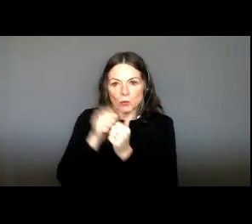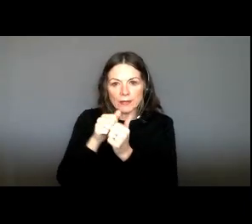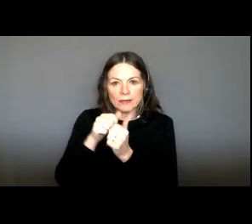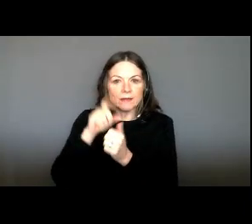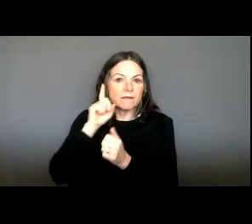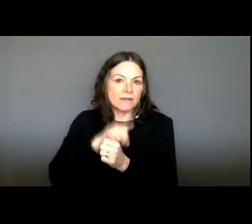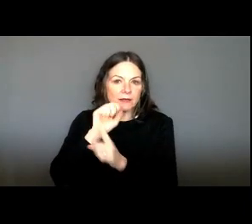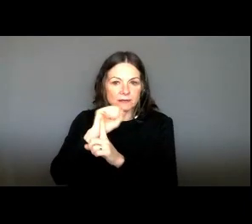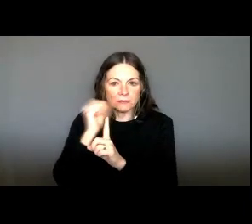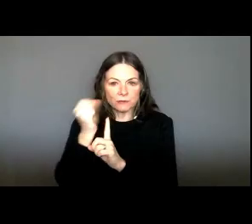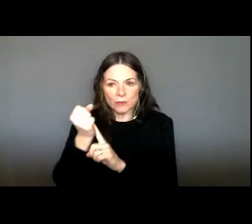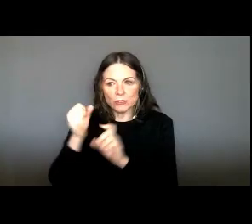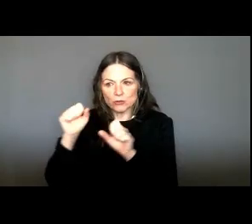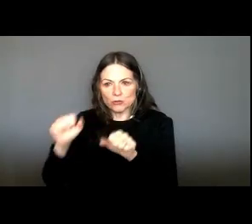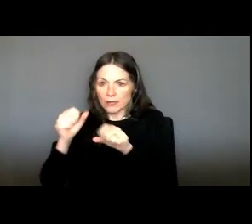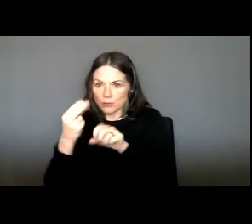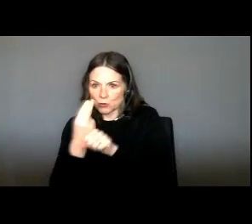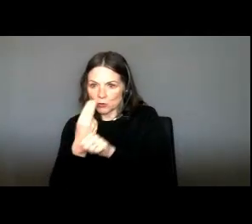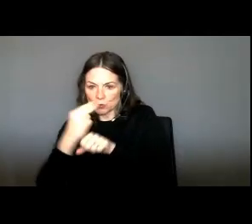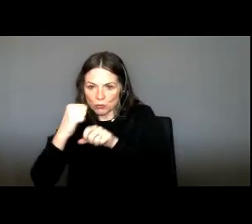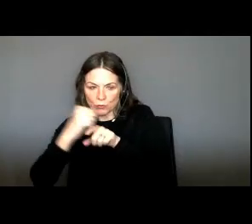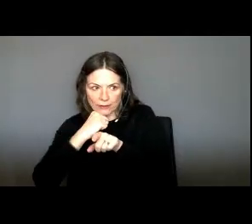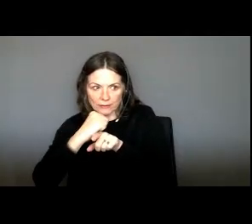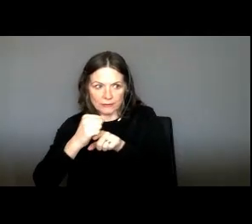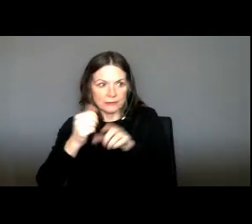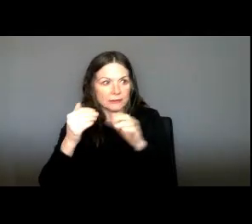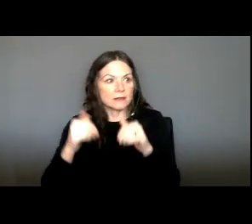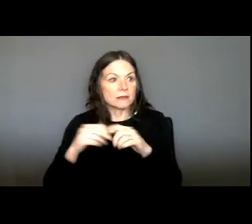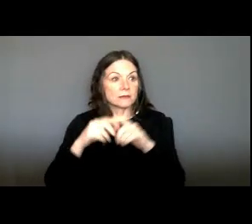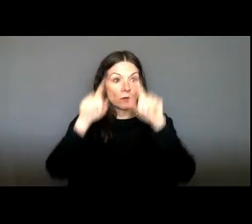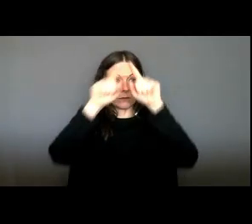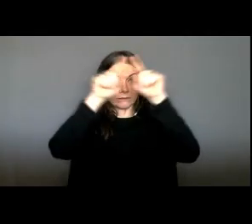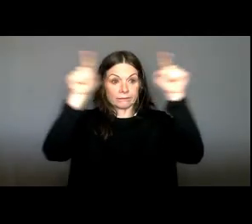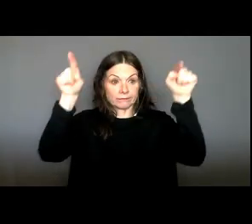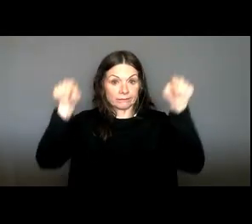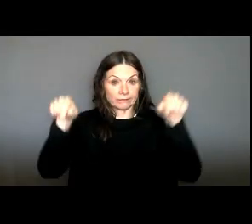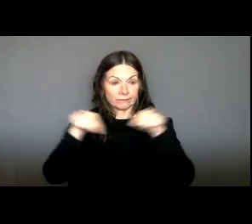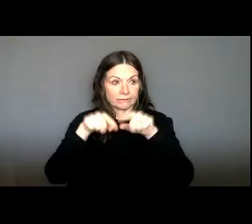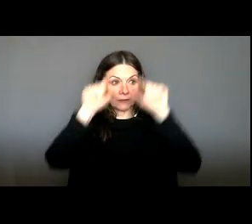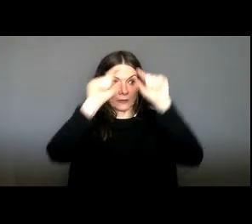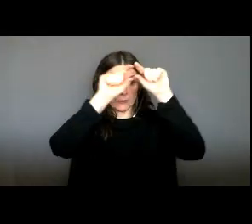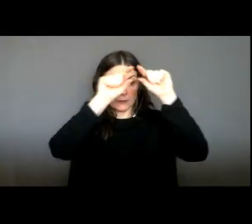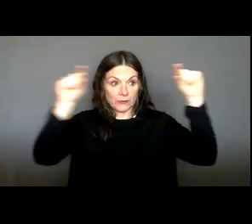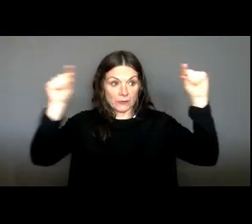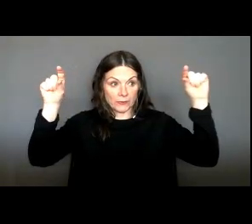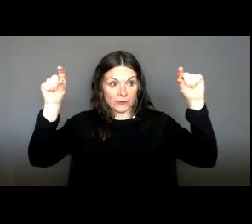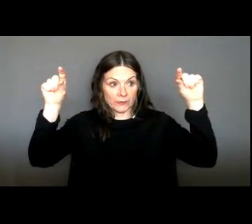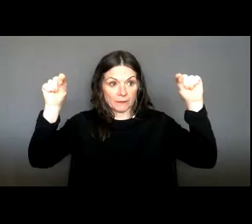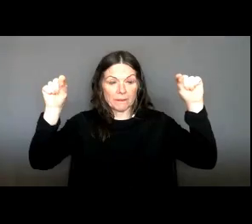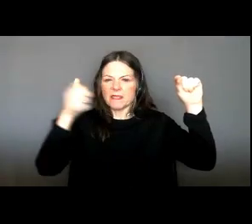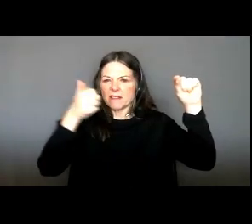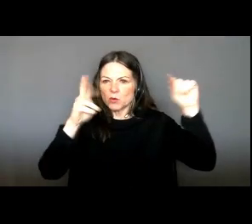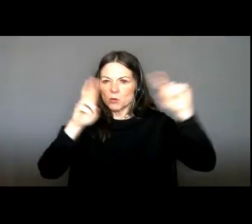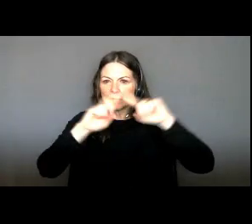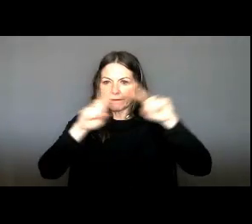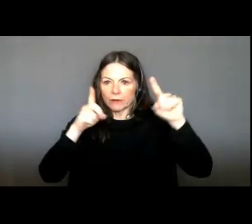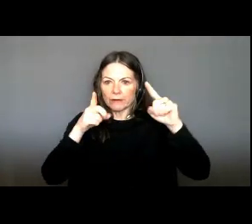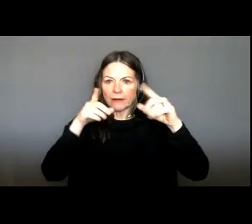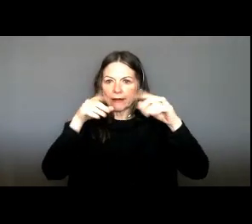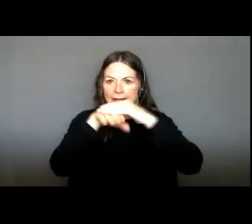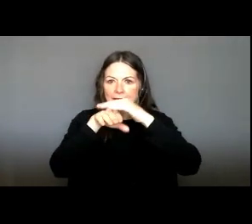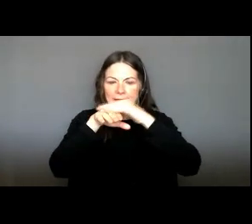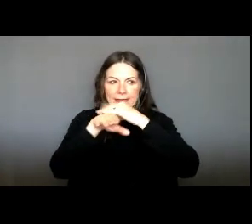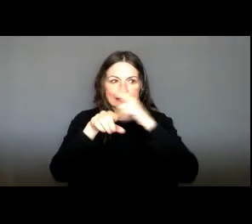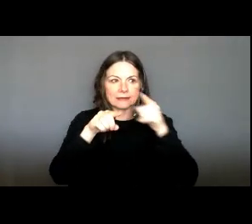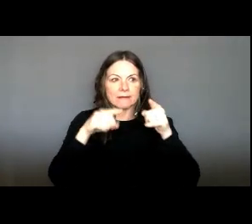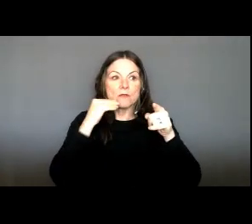this. So as you can see at the top, there are several ways to access the information. So you can see the